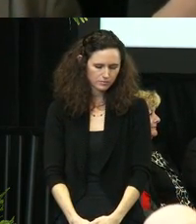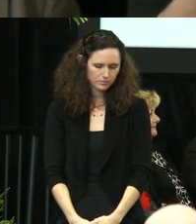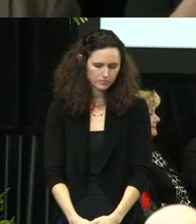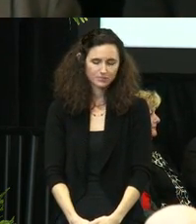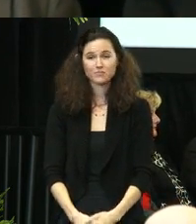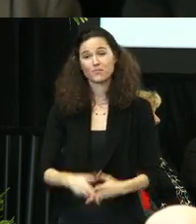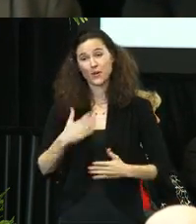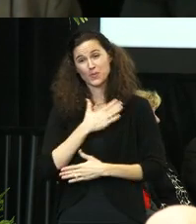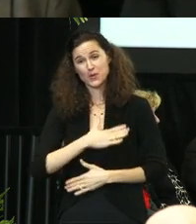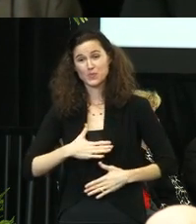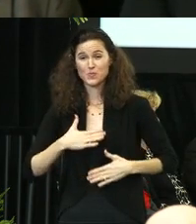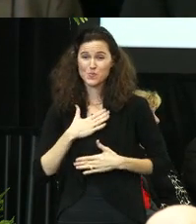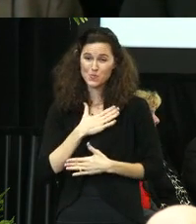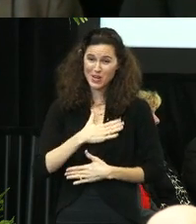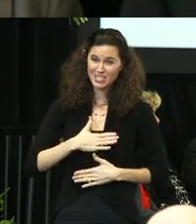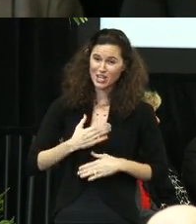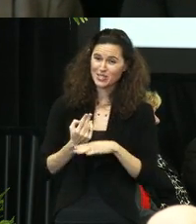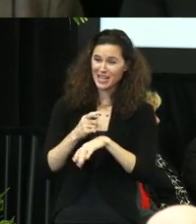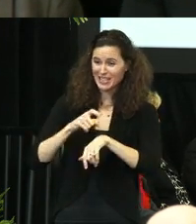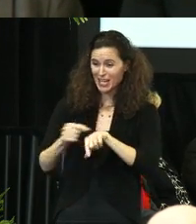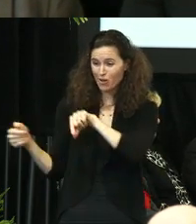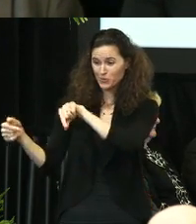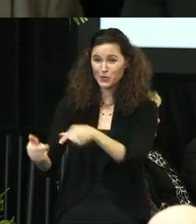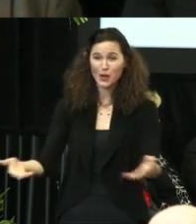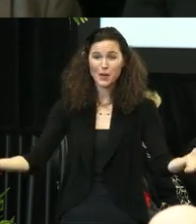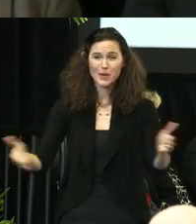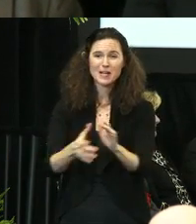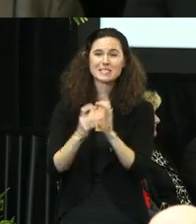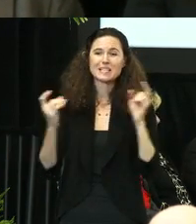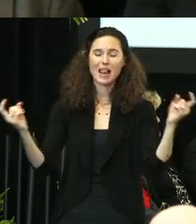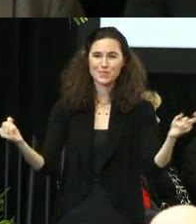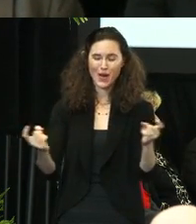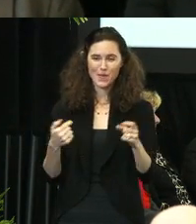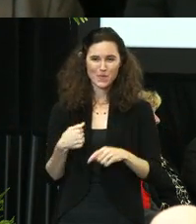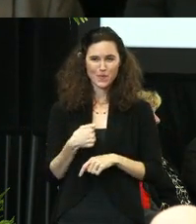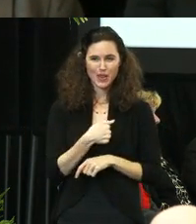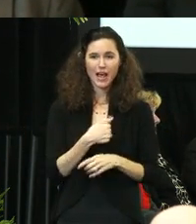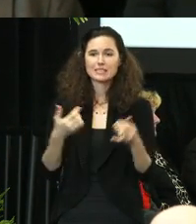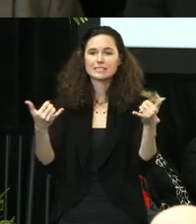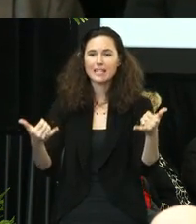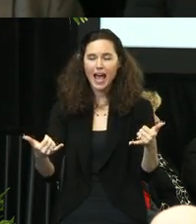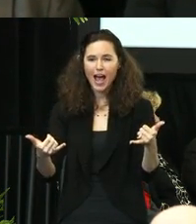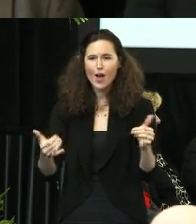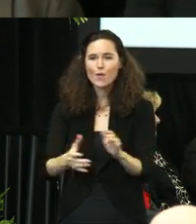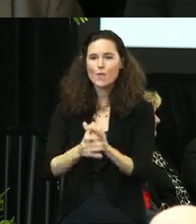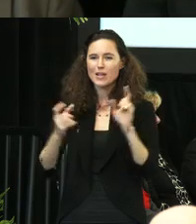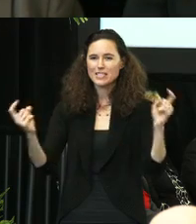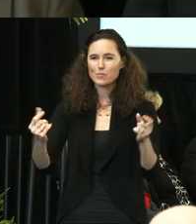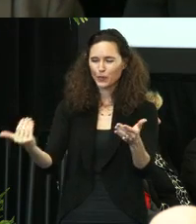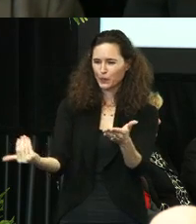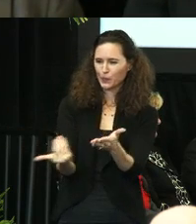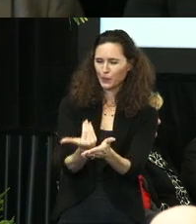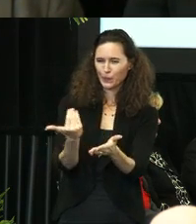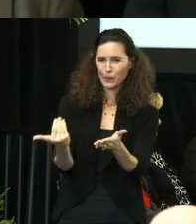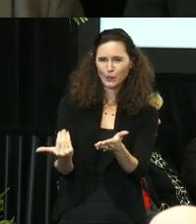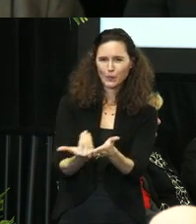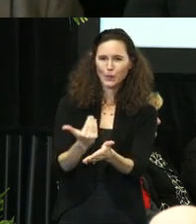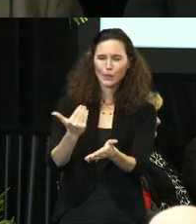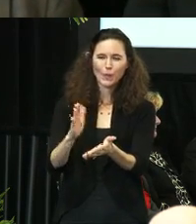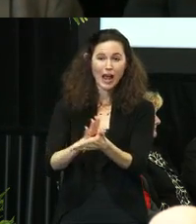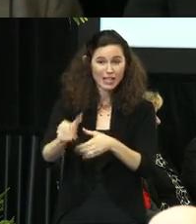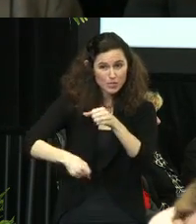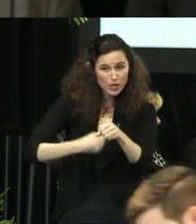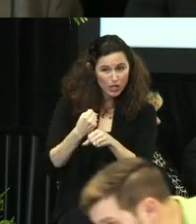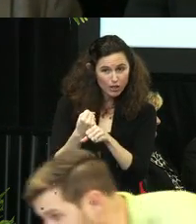We appreciate you taking the time to celebrate with us. Now, not only are we celebrating the new academic year here at FSCJ,